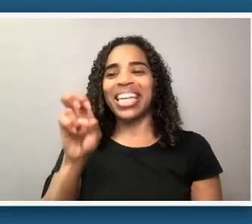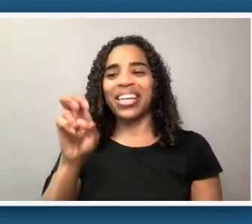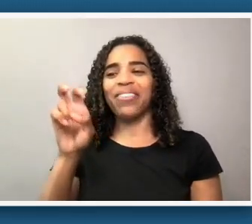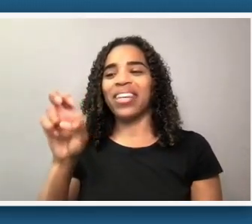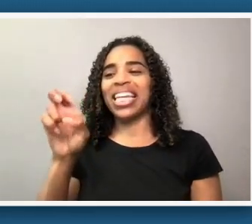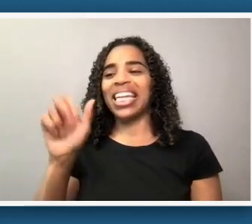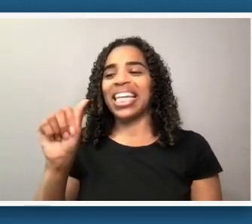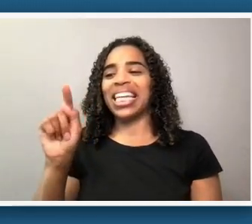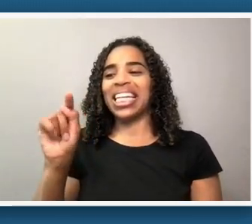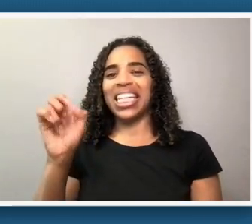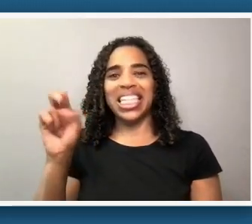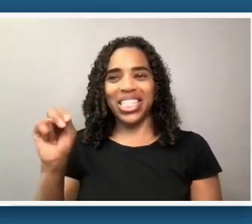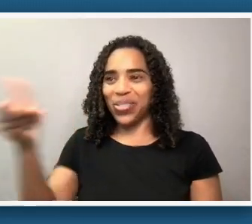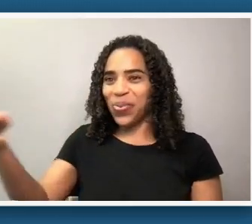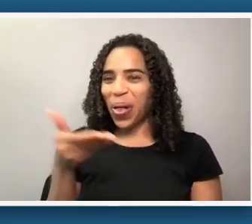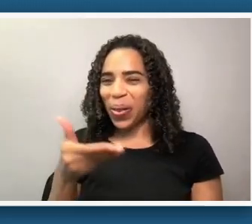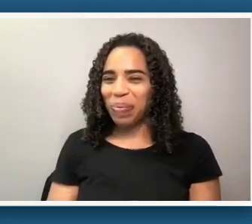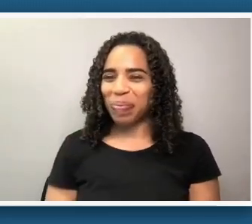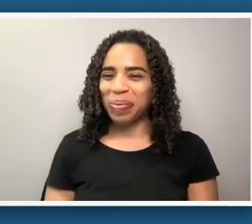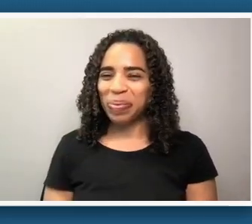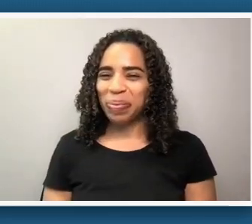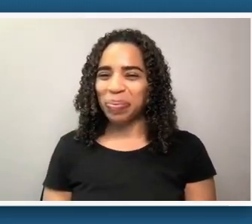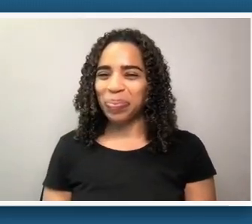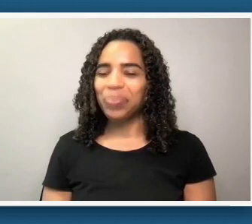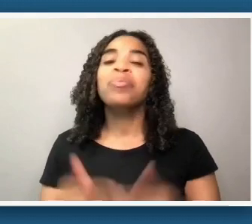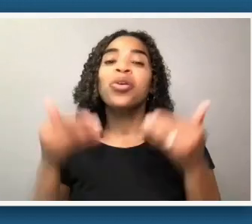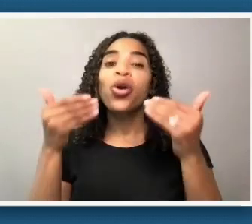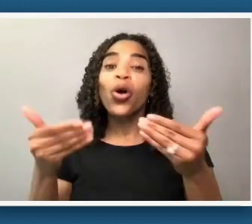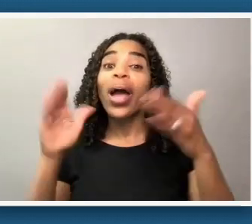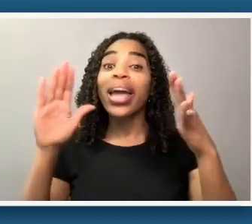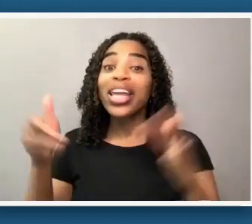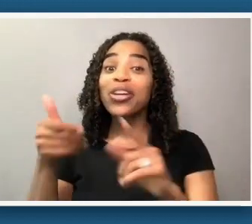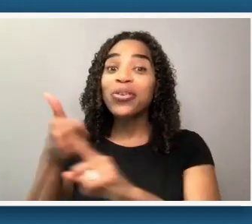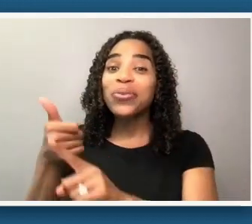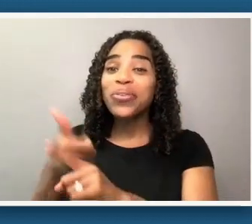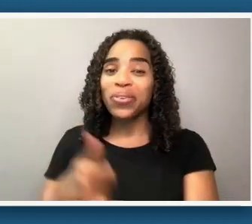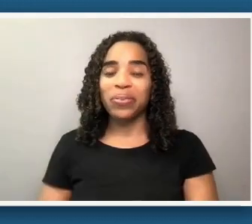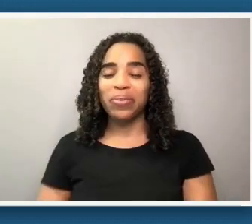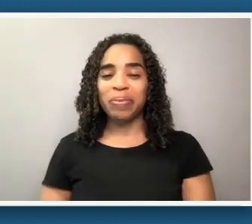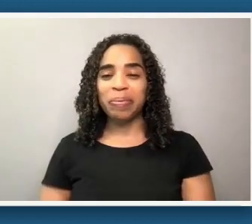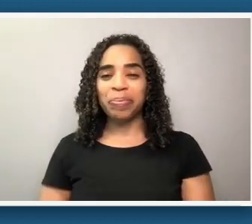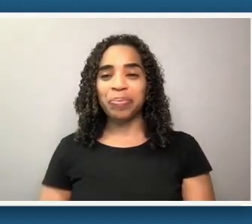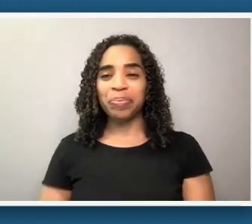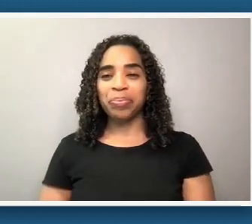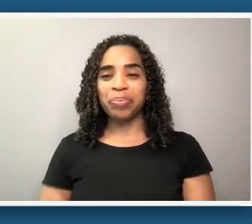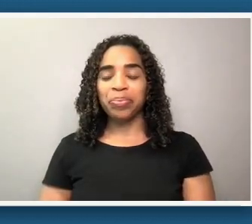to welcome you to the stage. And why don't you go ahead and introduce yourself?